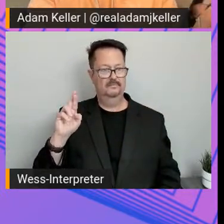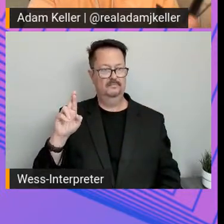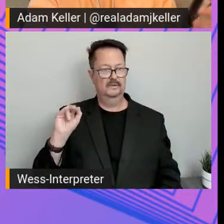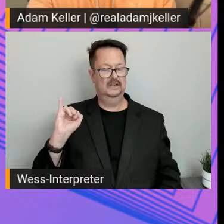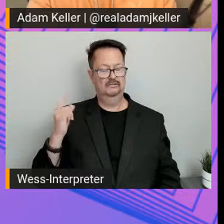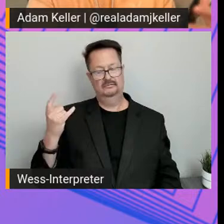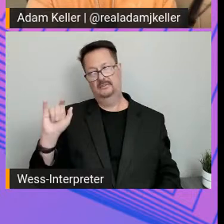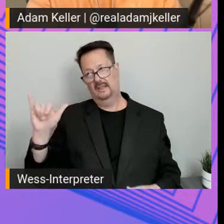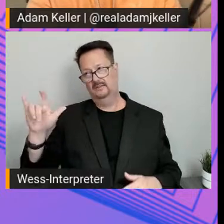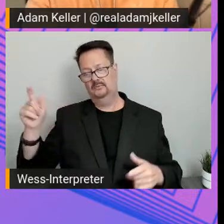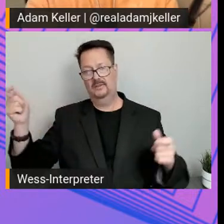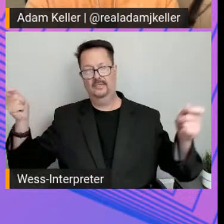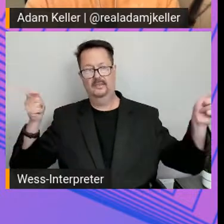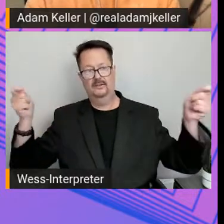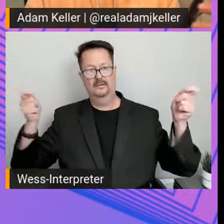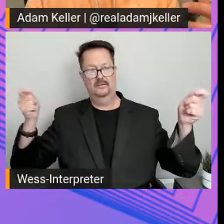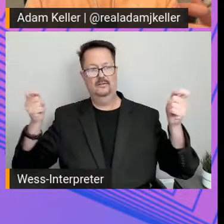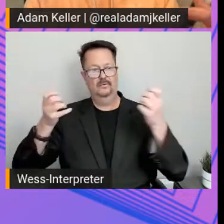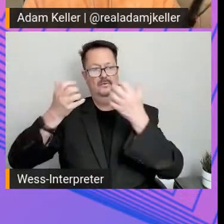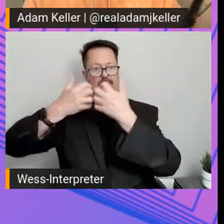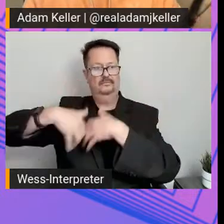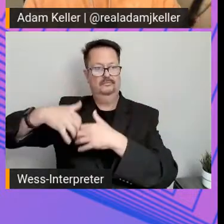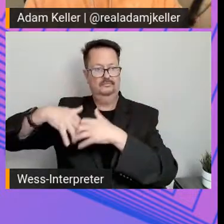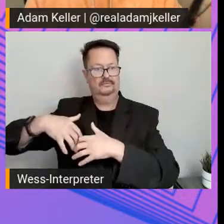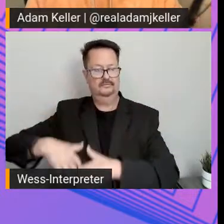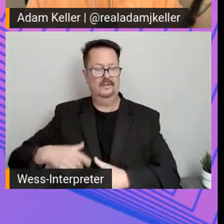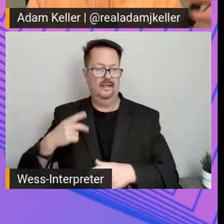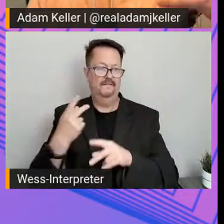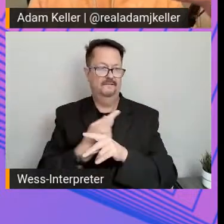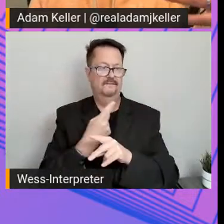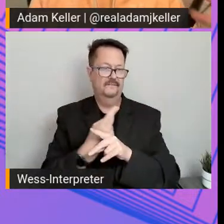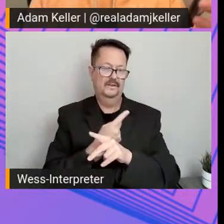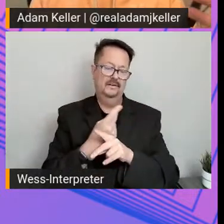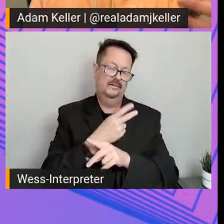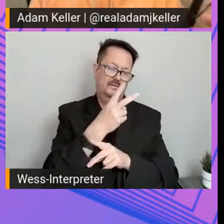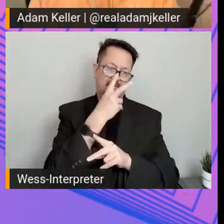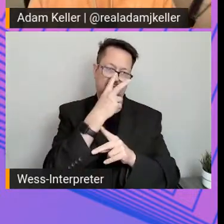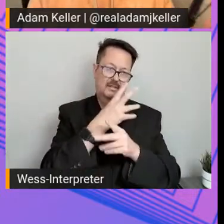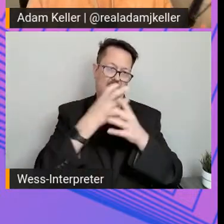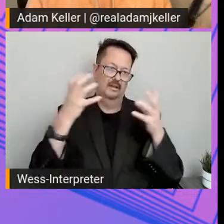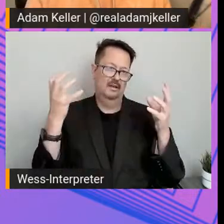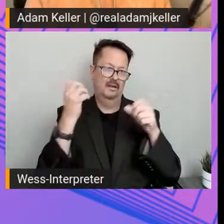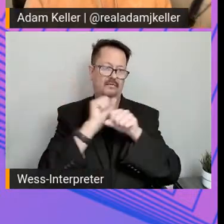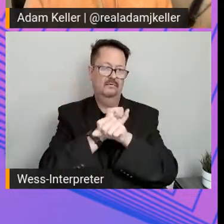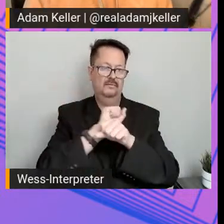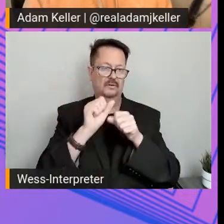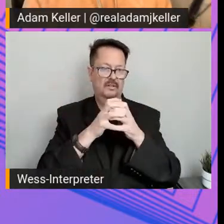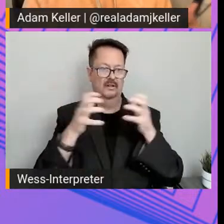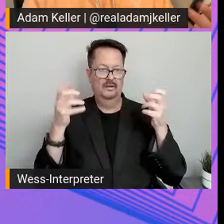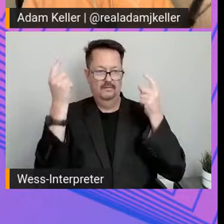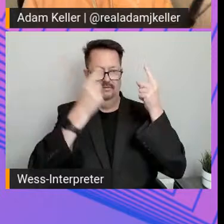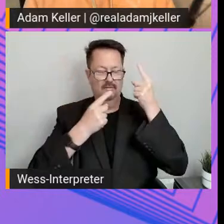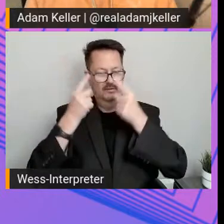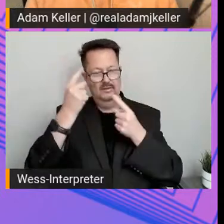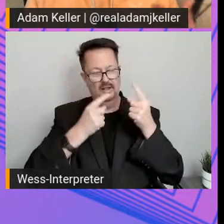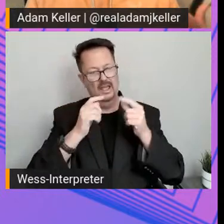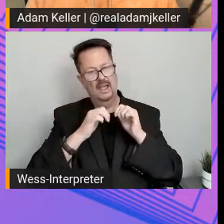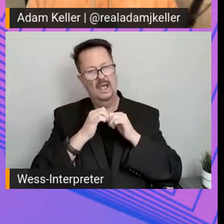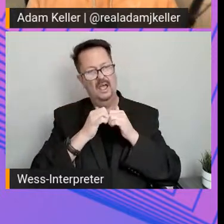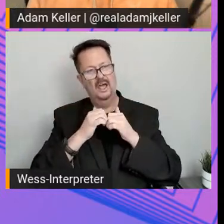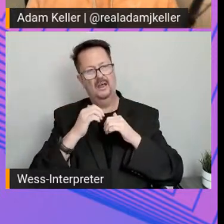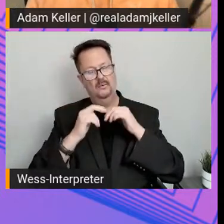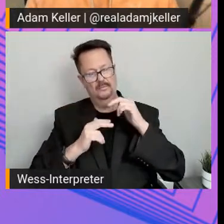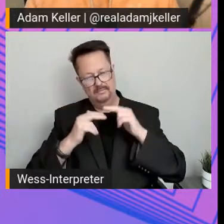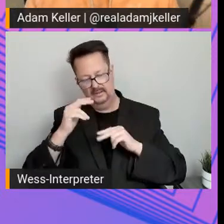Otherwise, I'd have to figure these things out on my own. And you can see it's a lot of work and a lot of thought has to go into this. So now, how do we build this? How